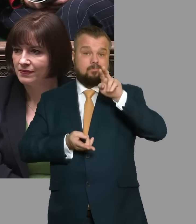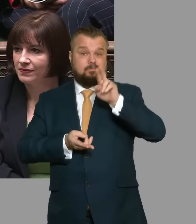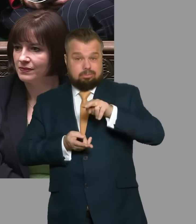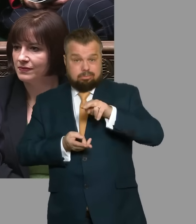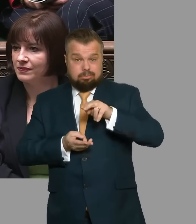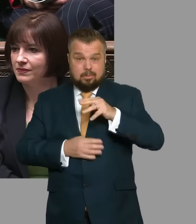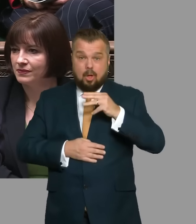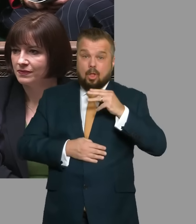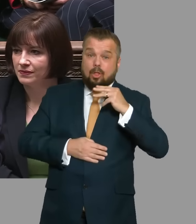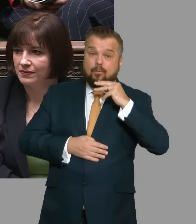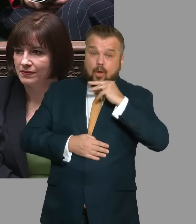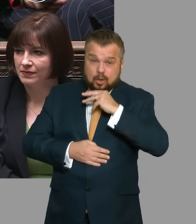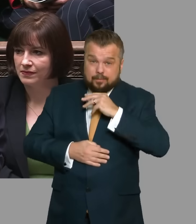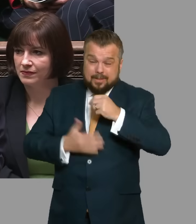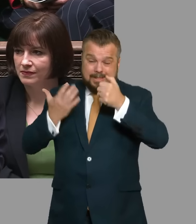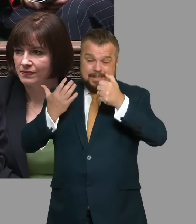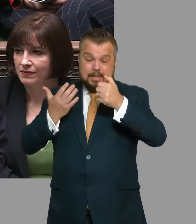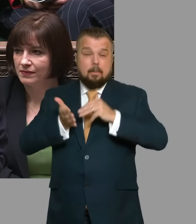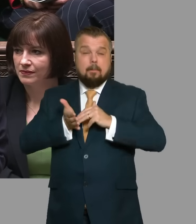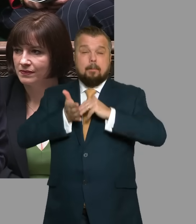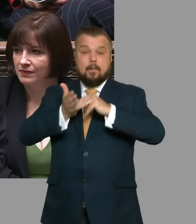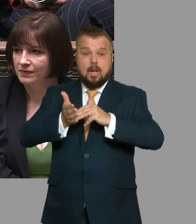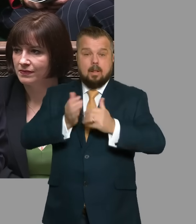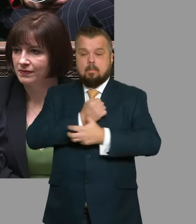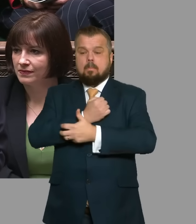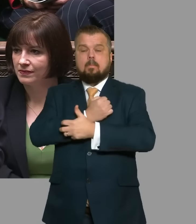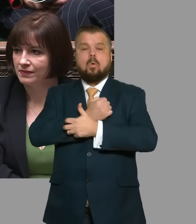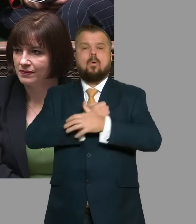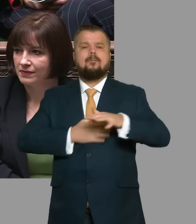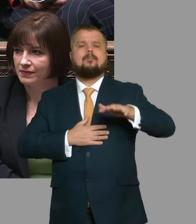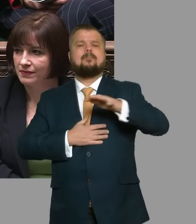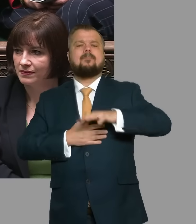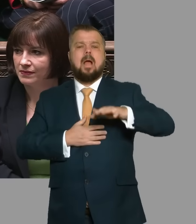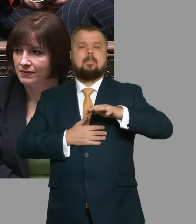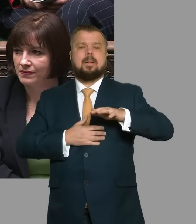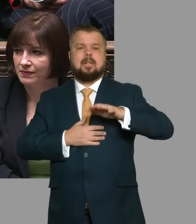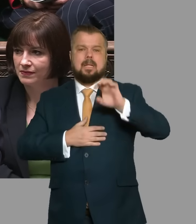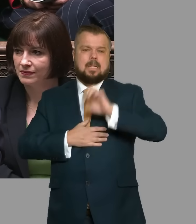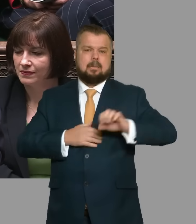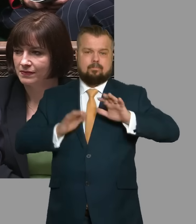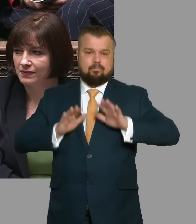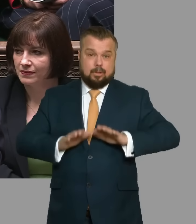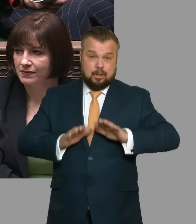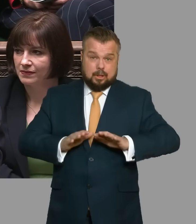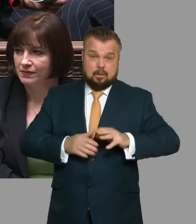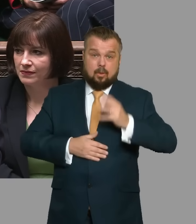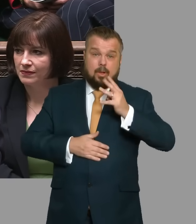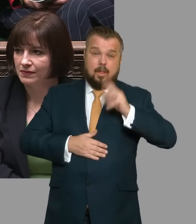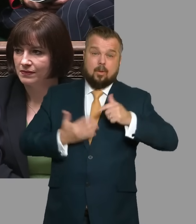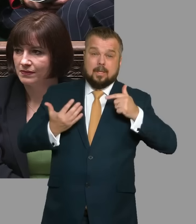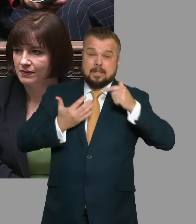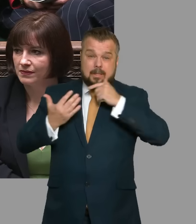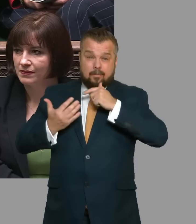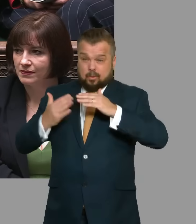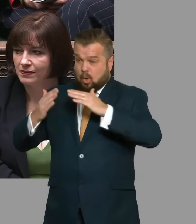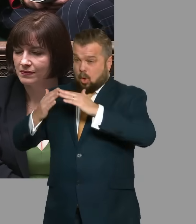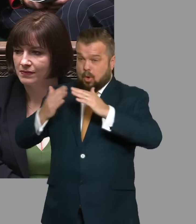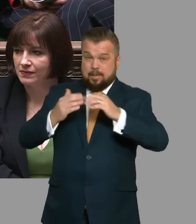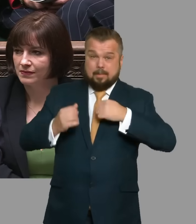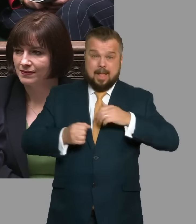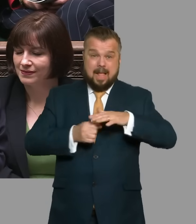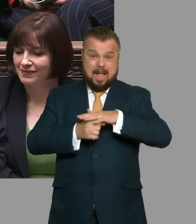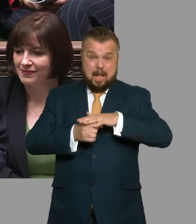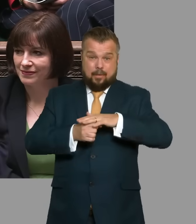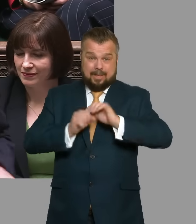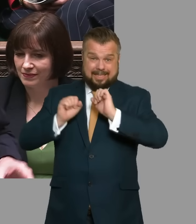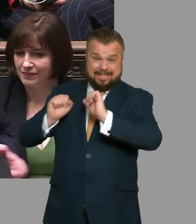is the biggest ever public investment in upgrading British homes. It will lift 1 million households out of fuel poverty, tackling the cost of